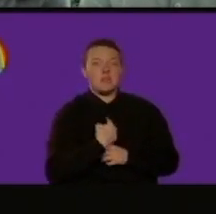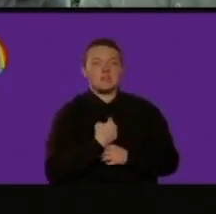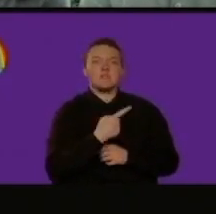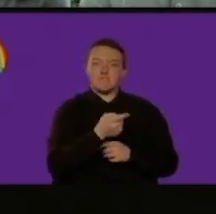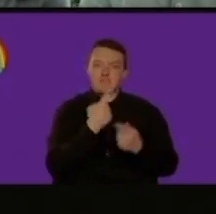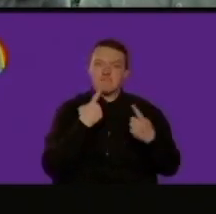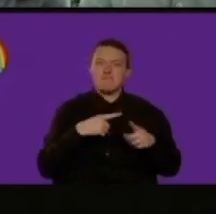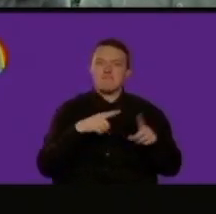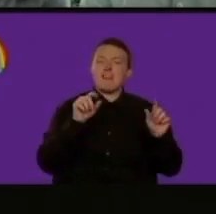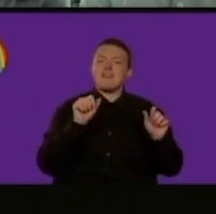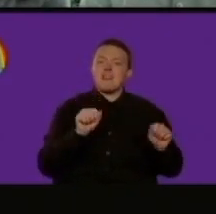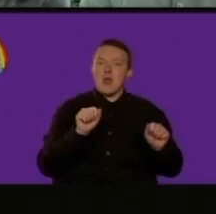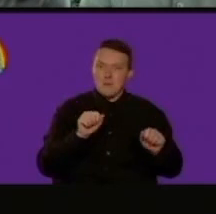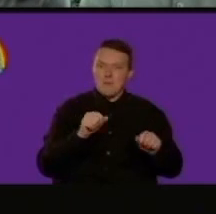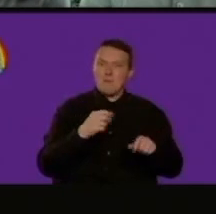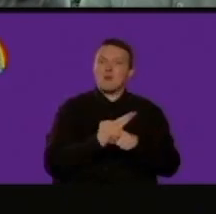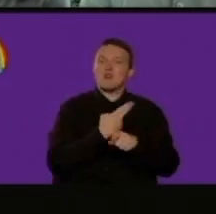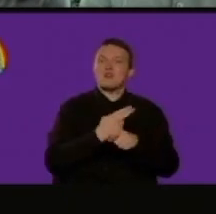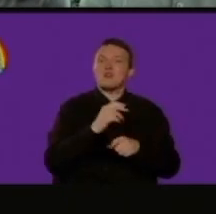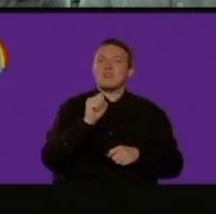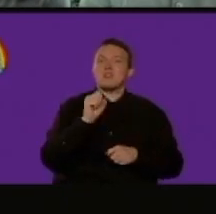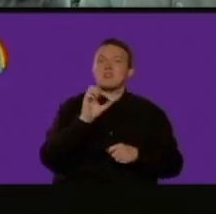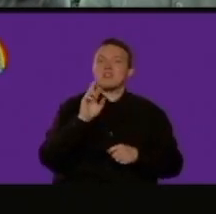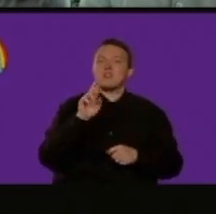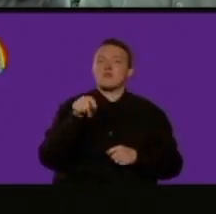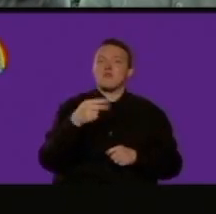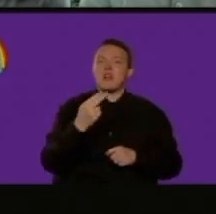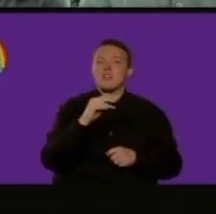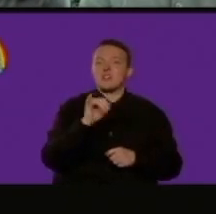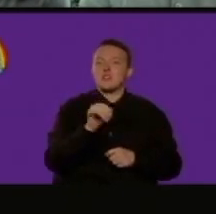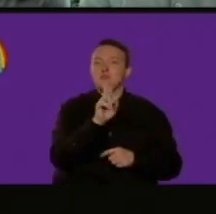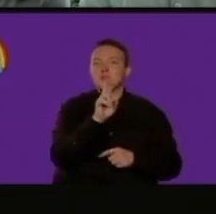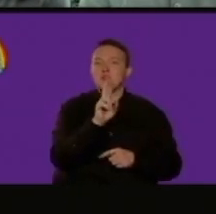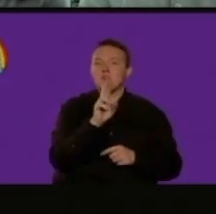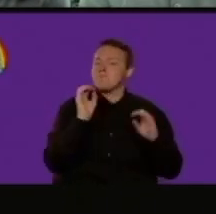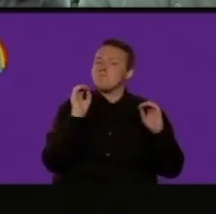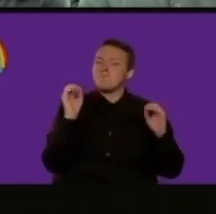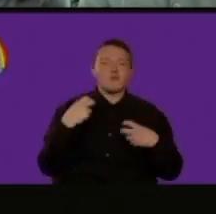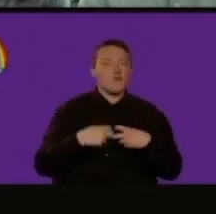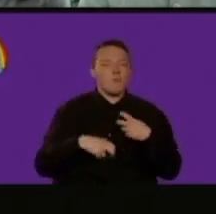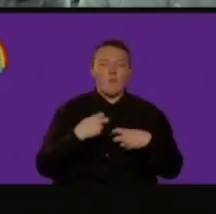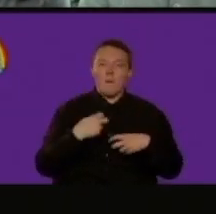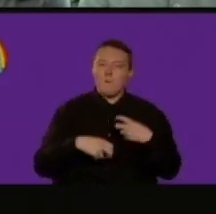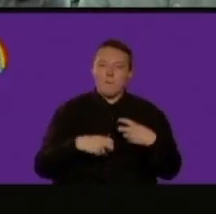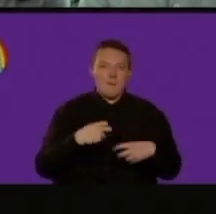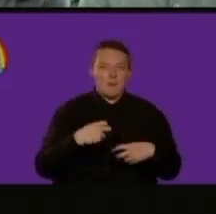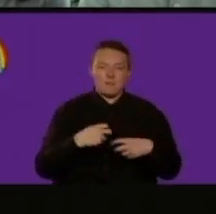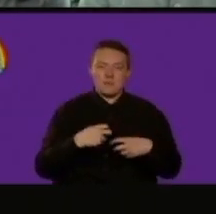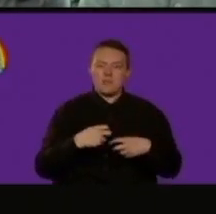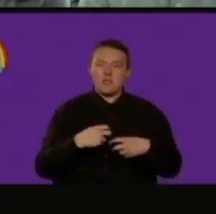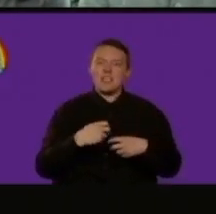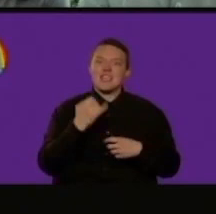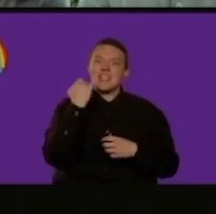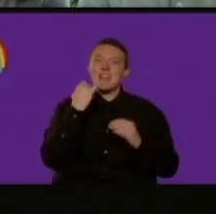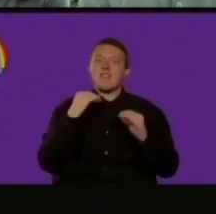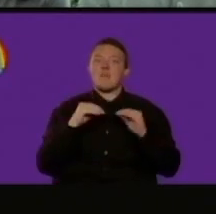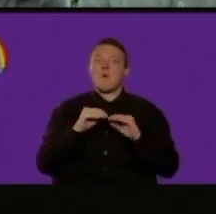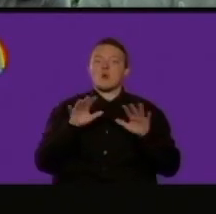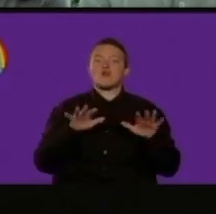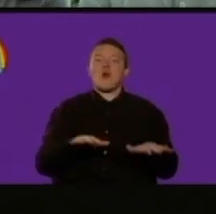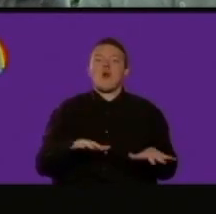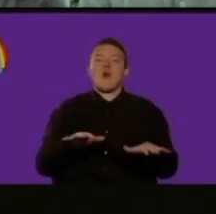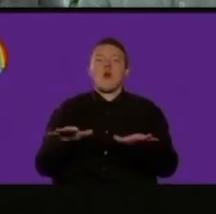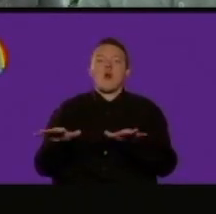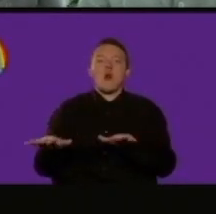relevant to the children. I know Lauren prepared another story for us. I'm not sure if you'd like, uh, I